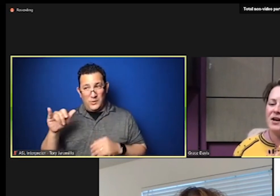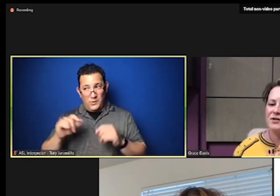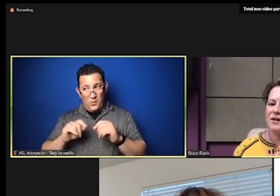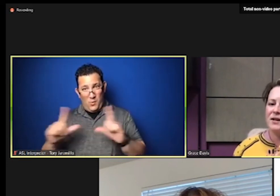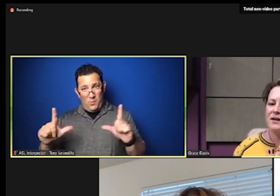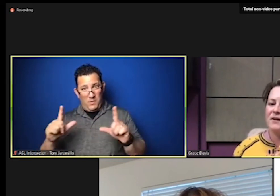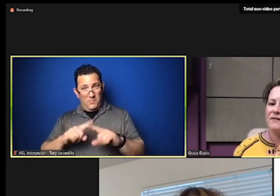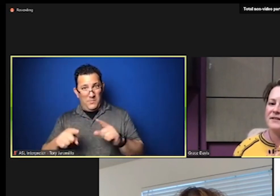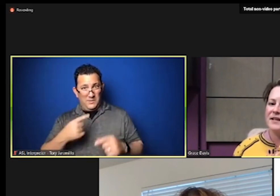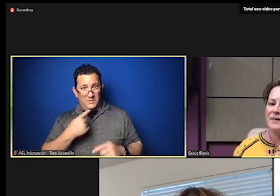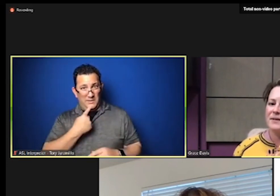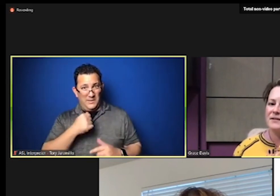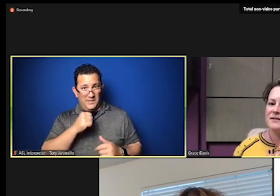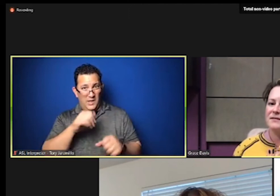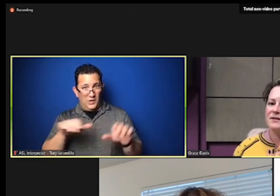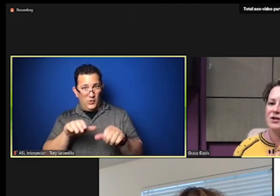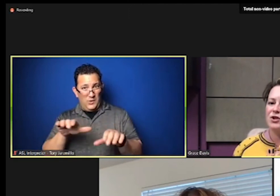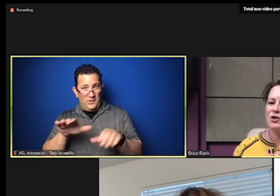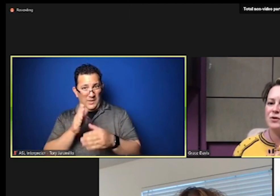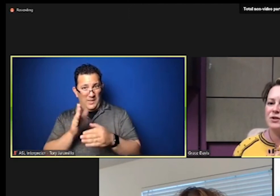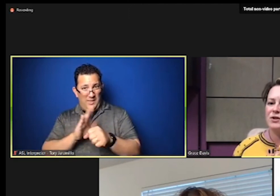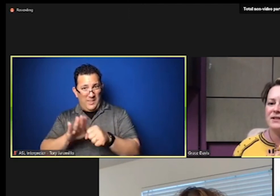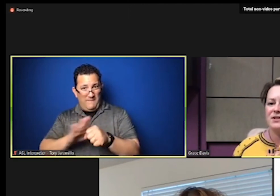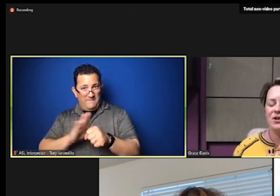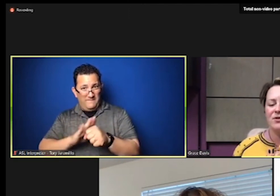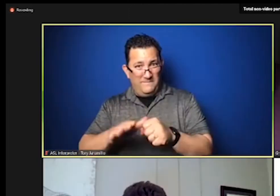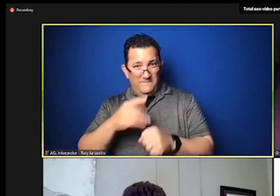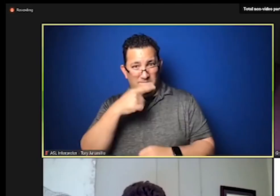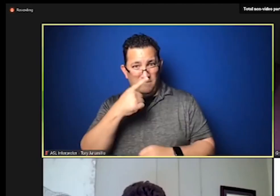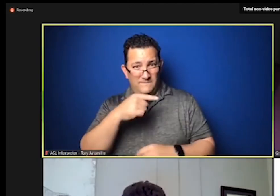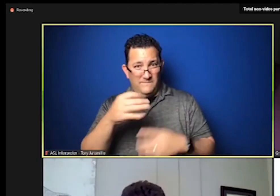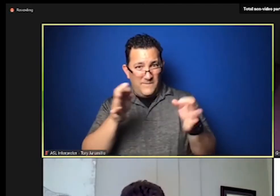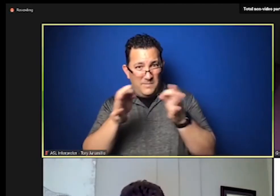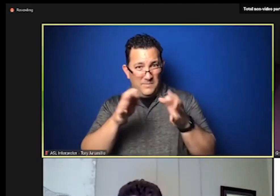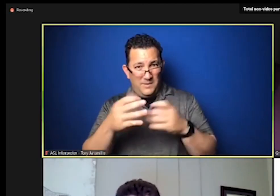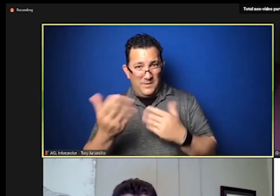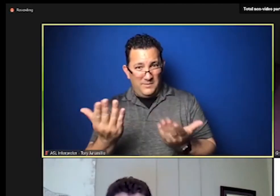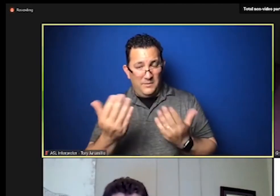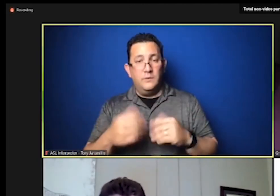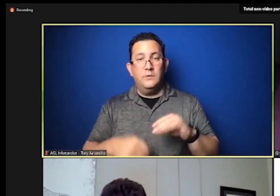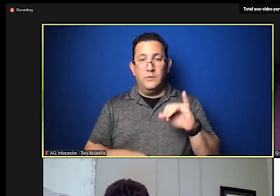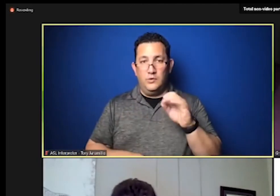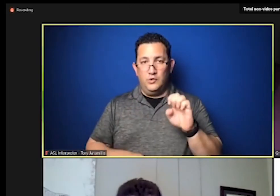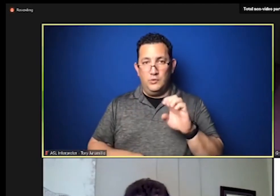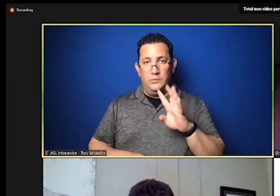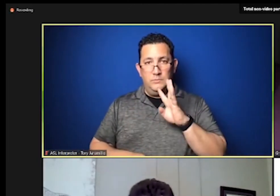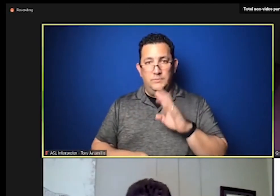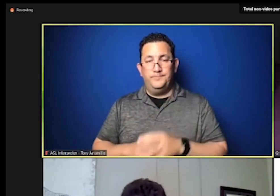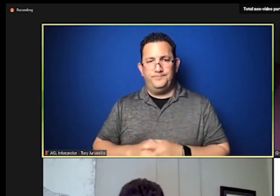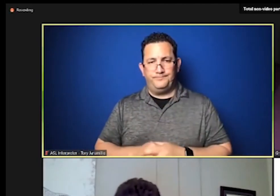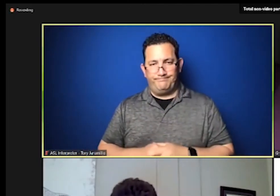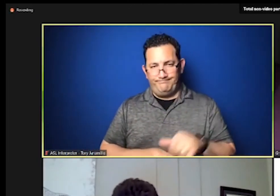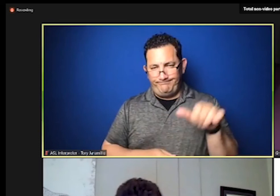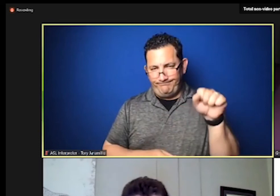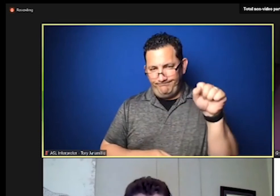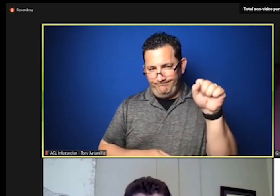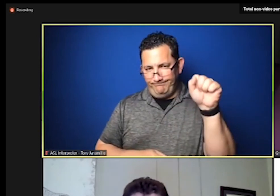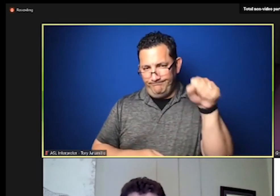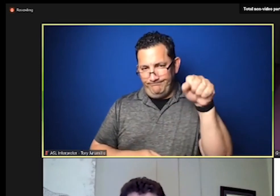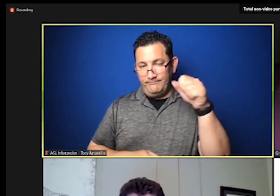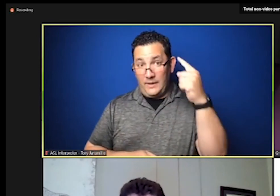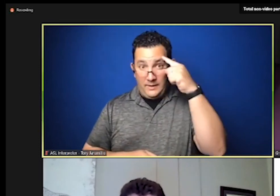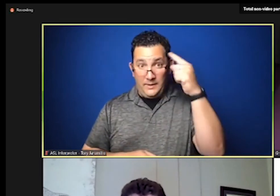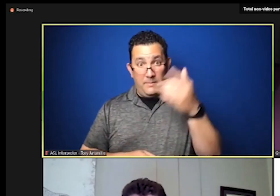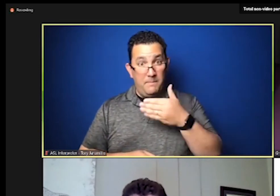that they're not doing enough assignments. Could you address that, Joe? Sure. I think the best thing to